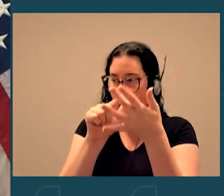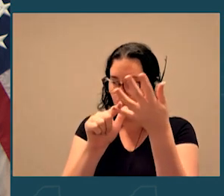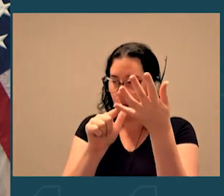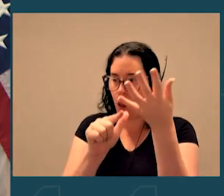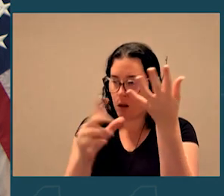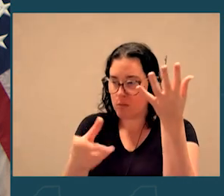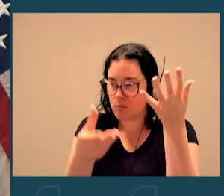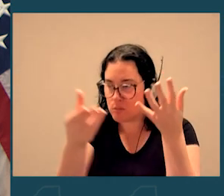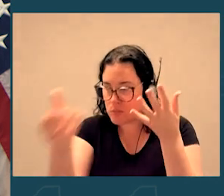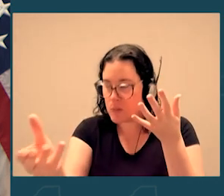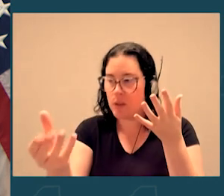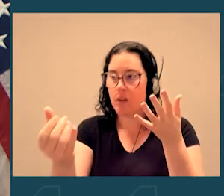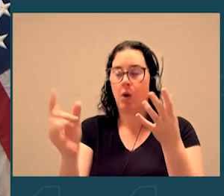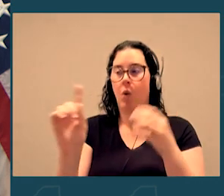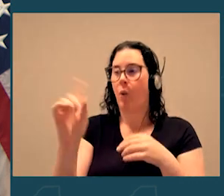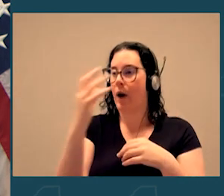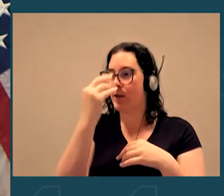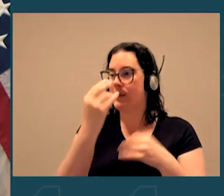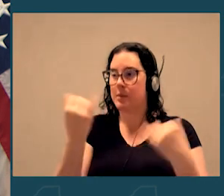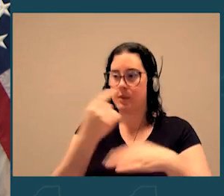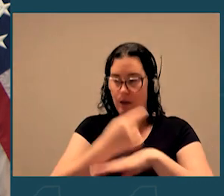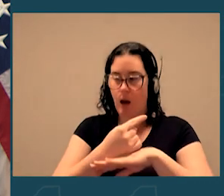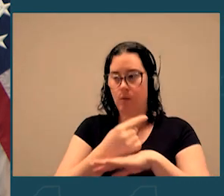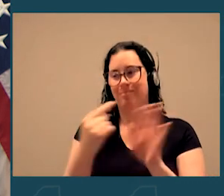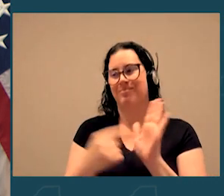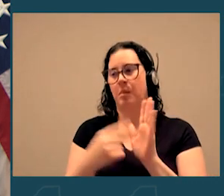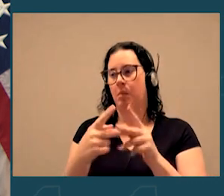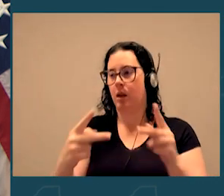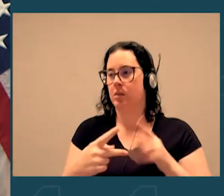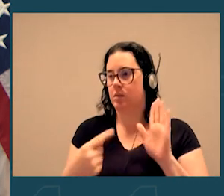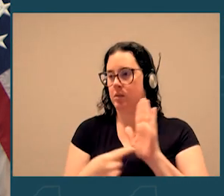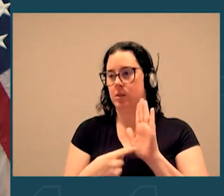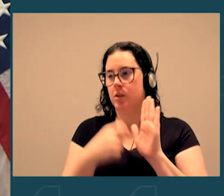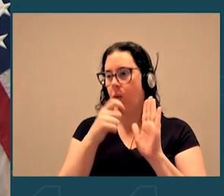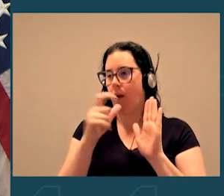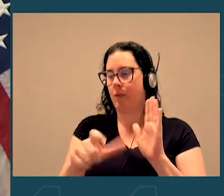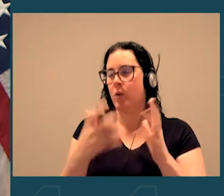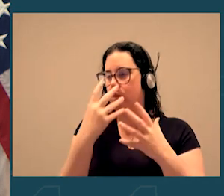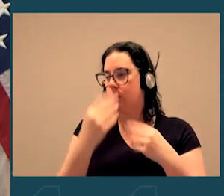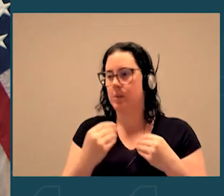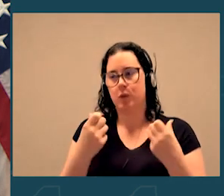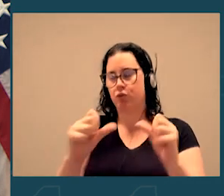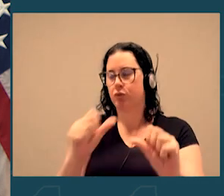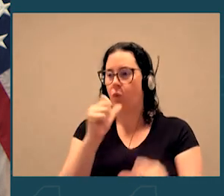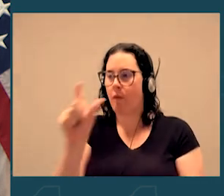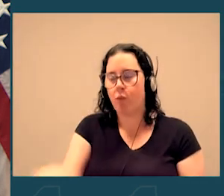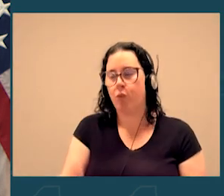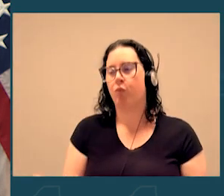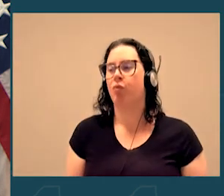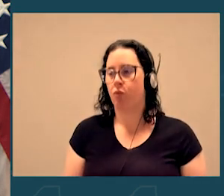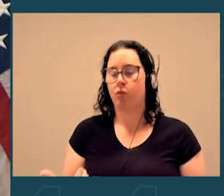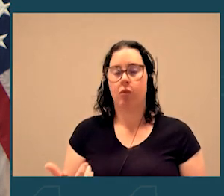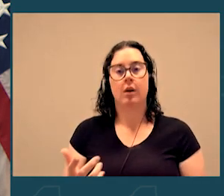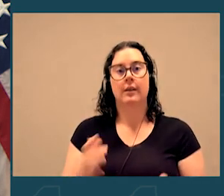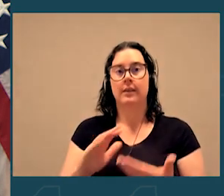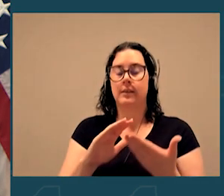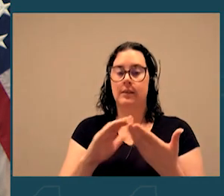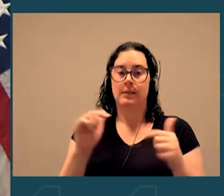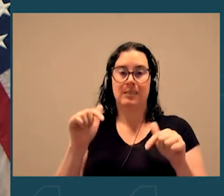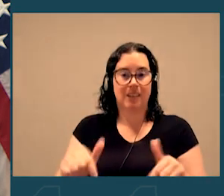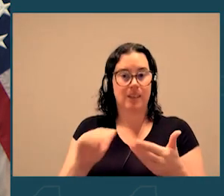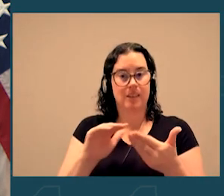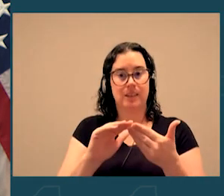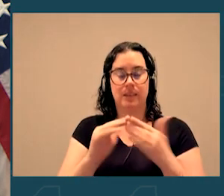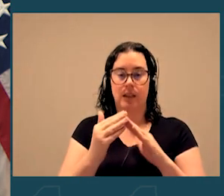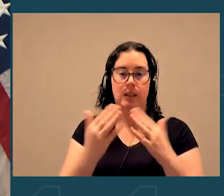can go sleep tonight, so you're not left on the streets. Our city is a shining example of how to do